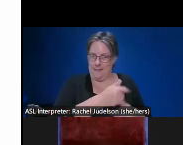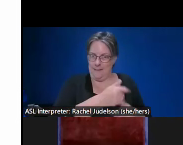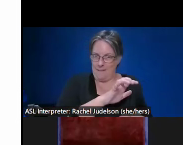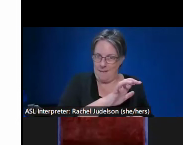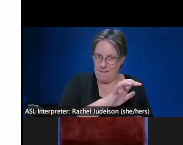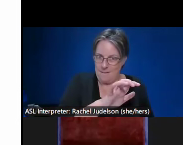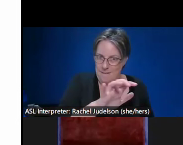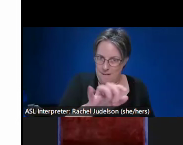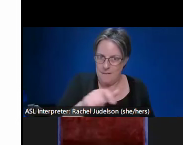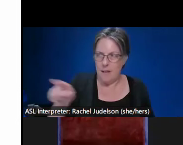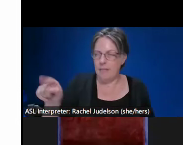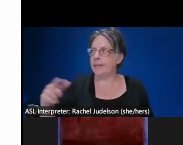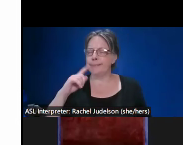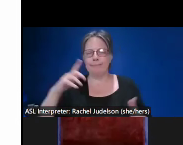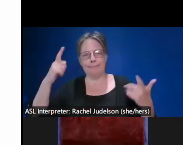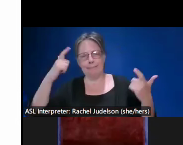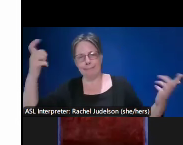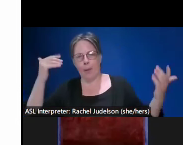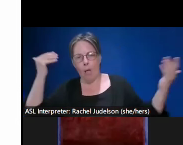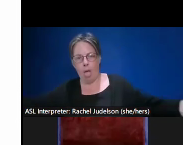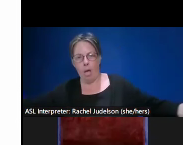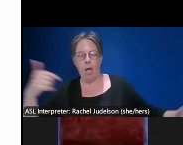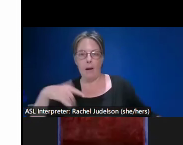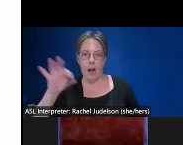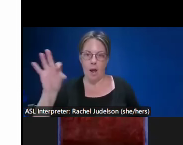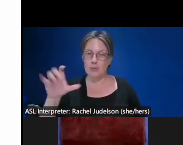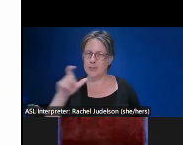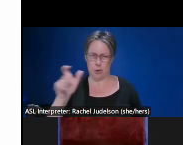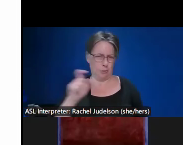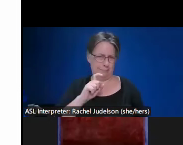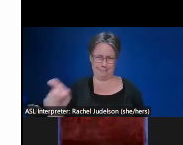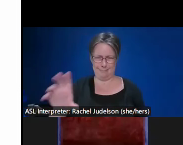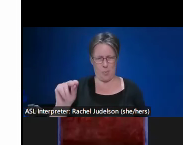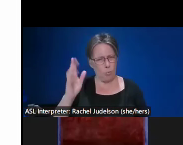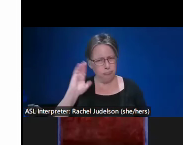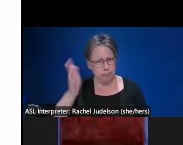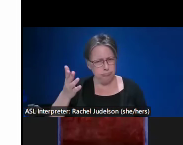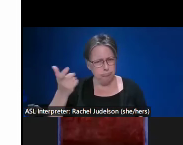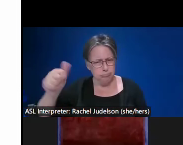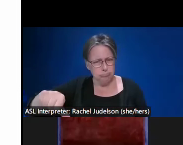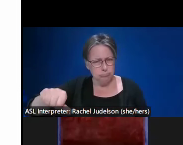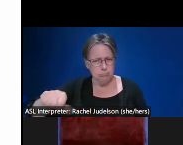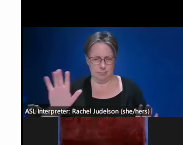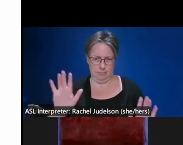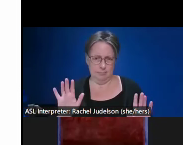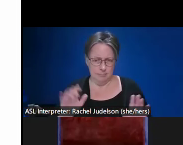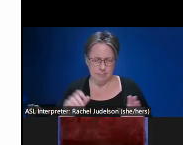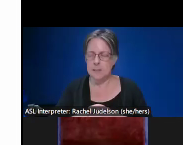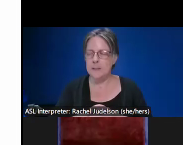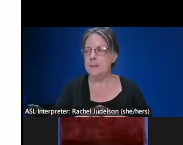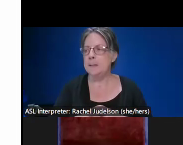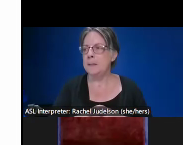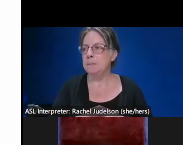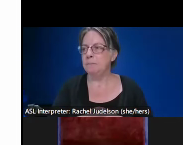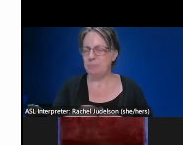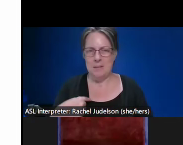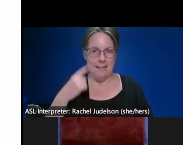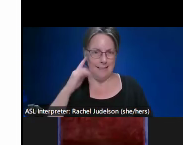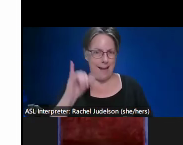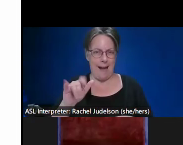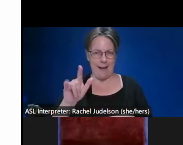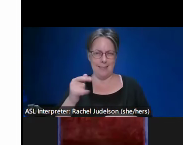words. This particular submitter should not be given the affordance of an extra 400 words. I think that's a